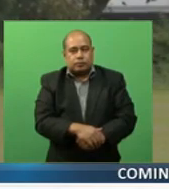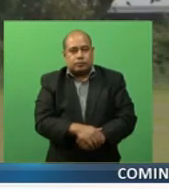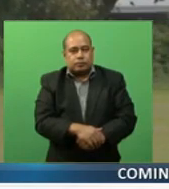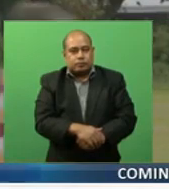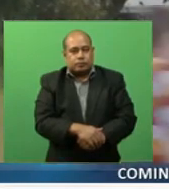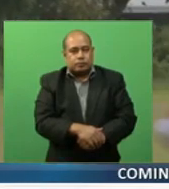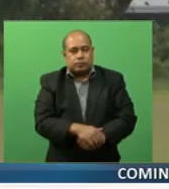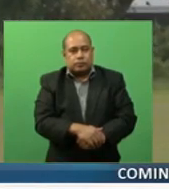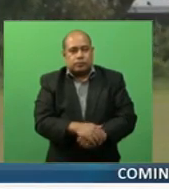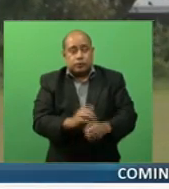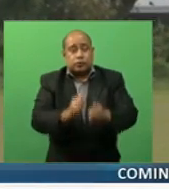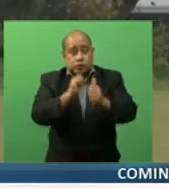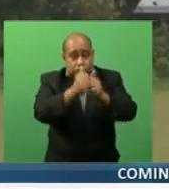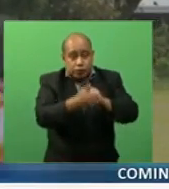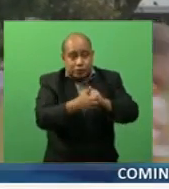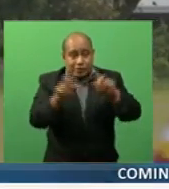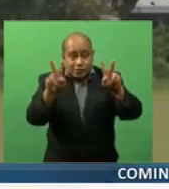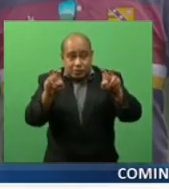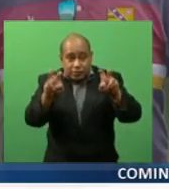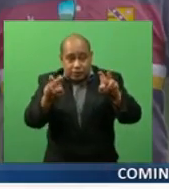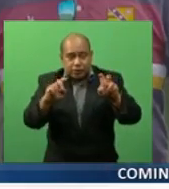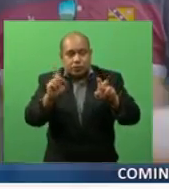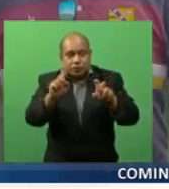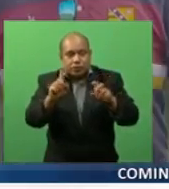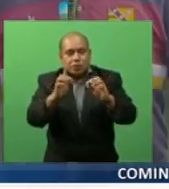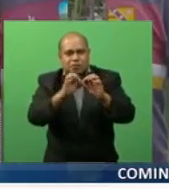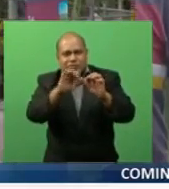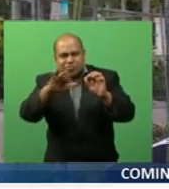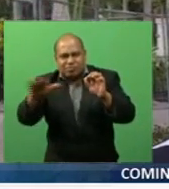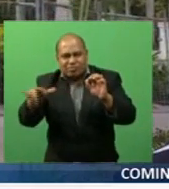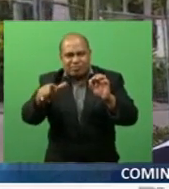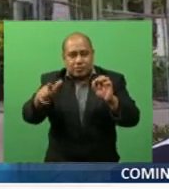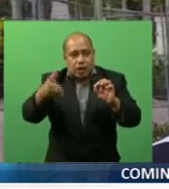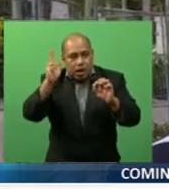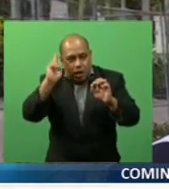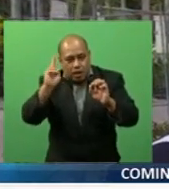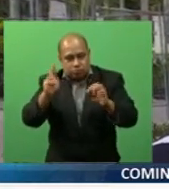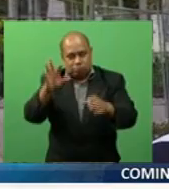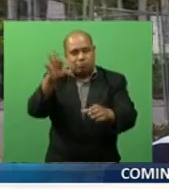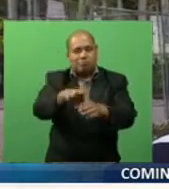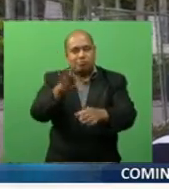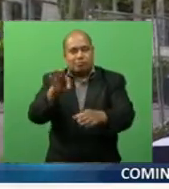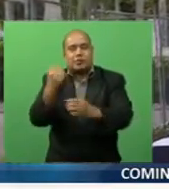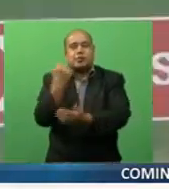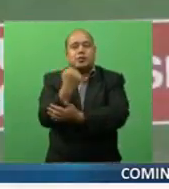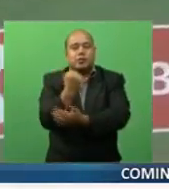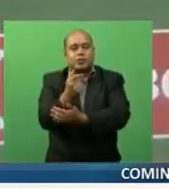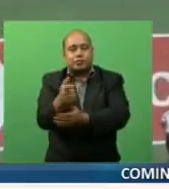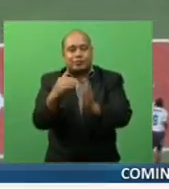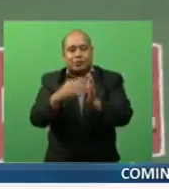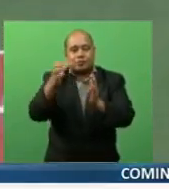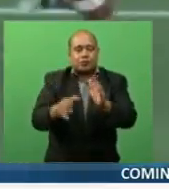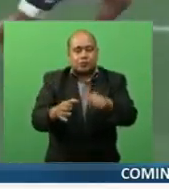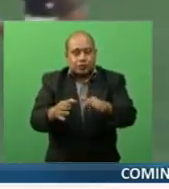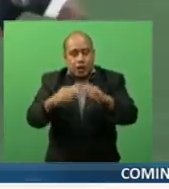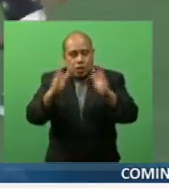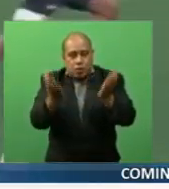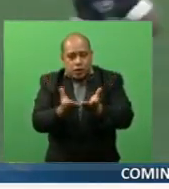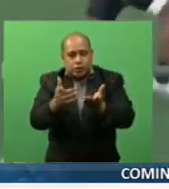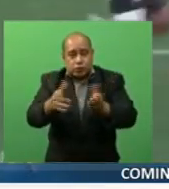In sports after the break, Bill Beaumont re-elected as World Rugby Chairman. And Baber stresses importance of